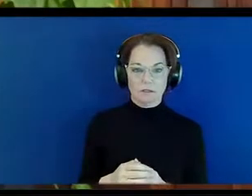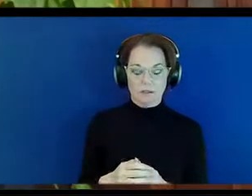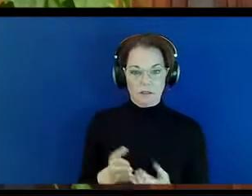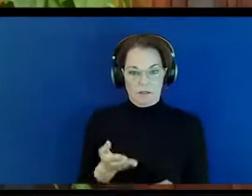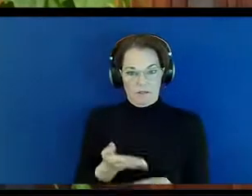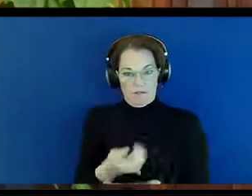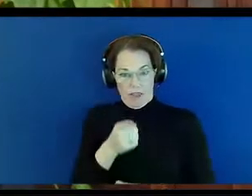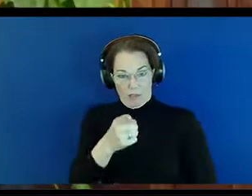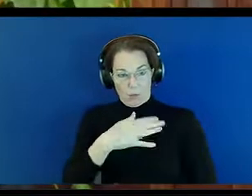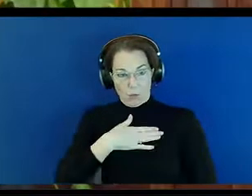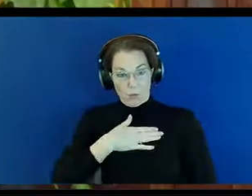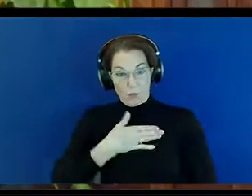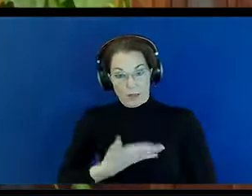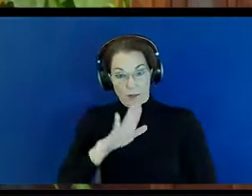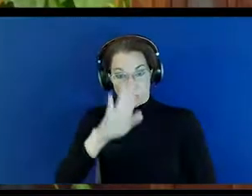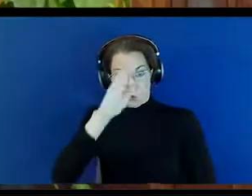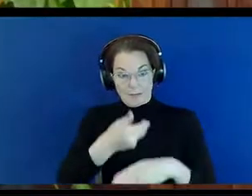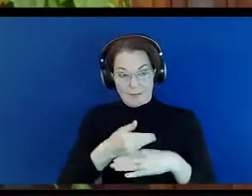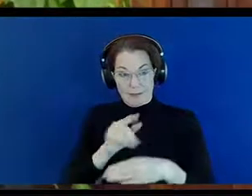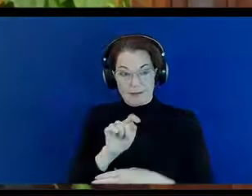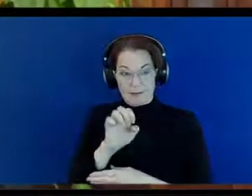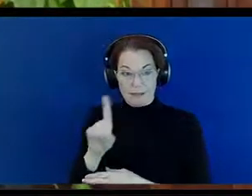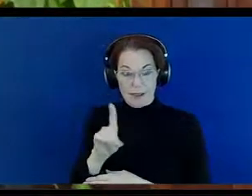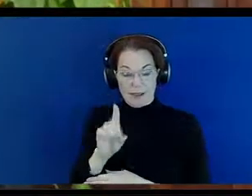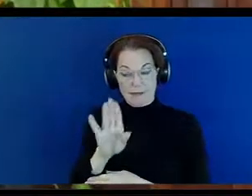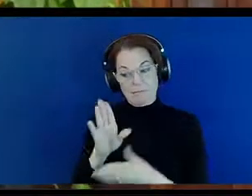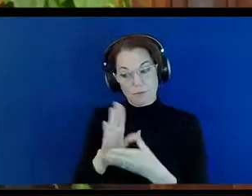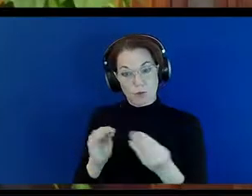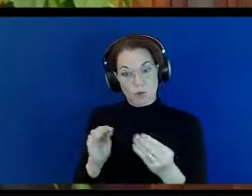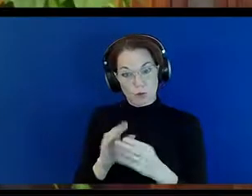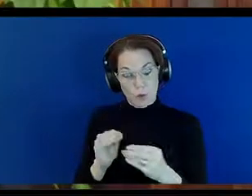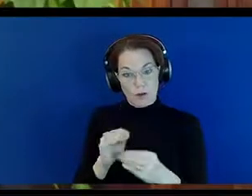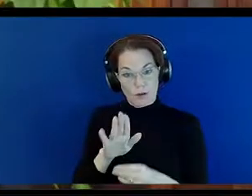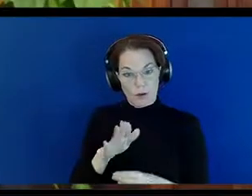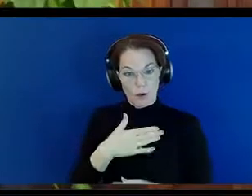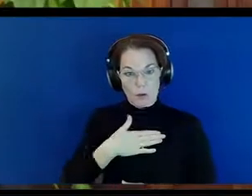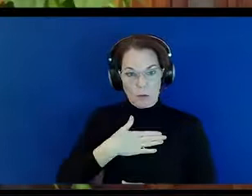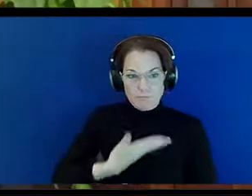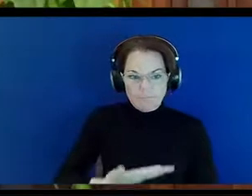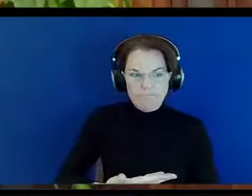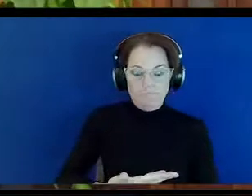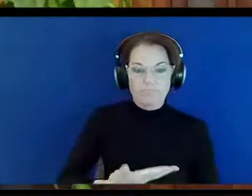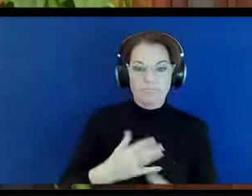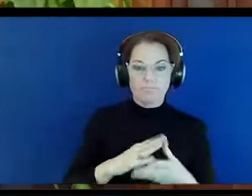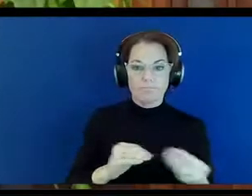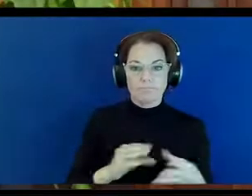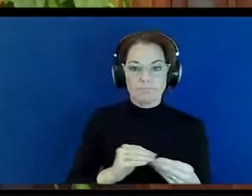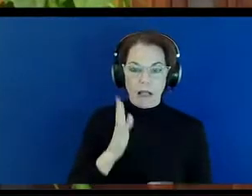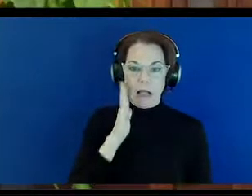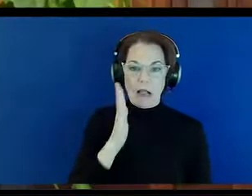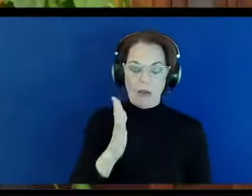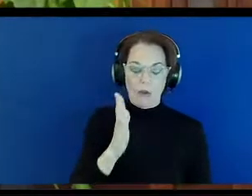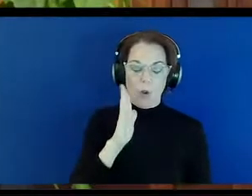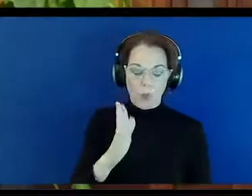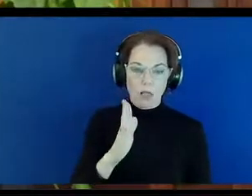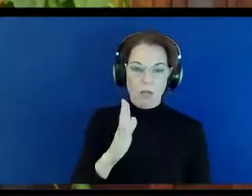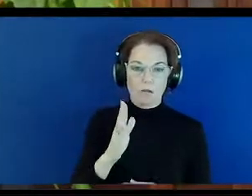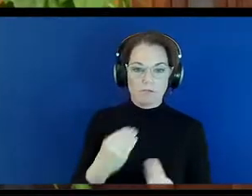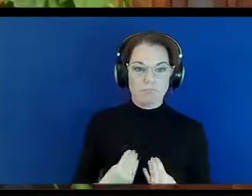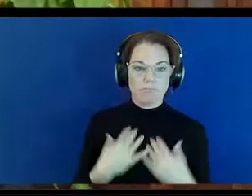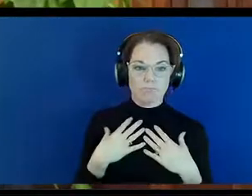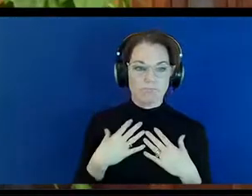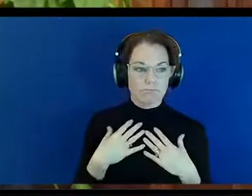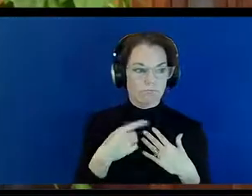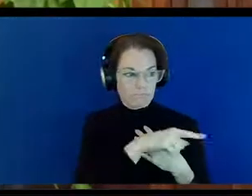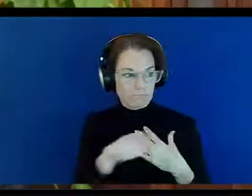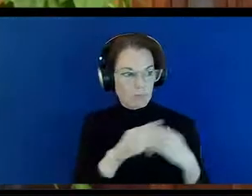to share your son Ted's story, I know will give and continues to give inspiration to other families, but it's also